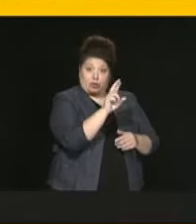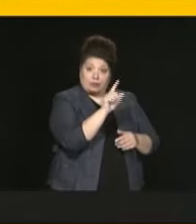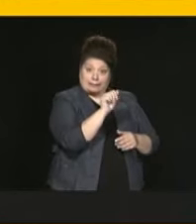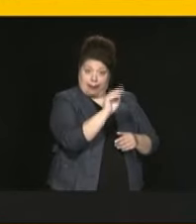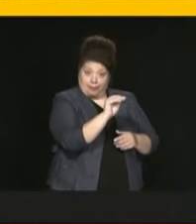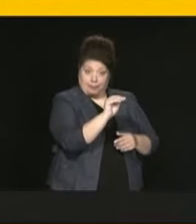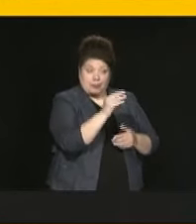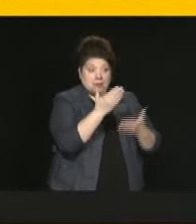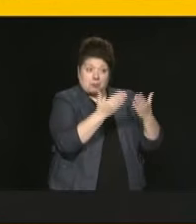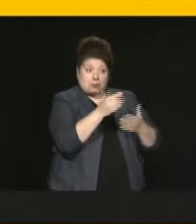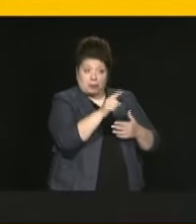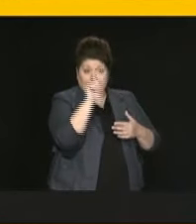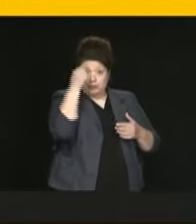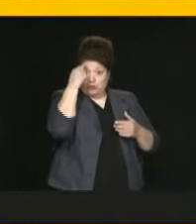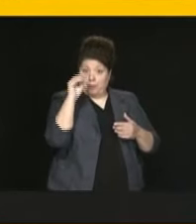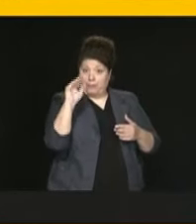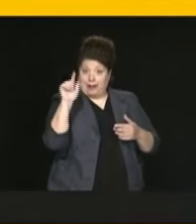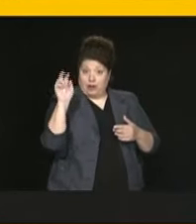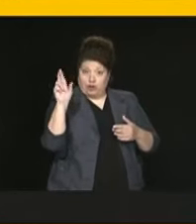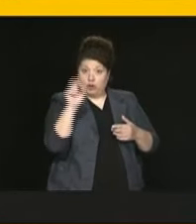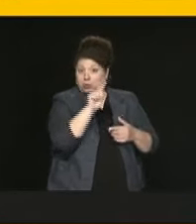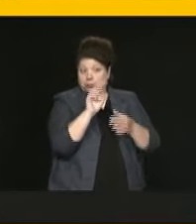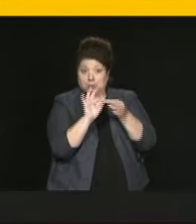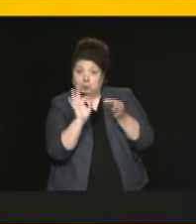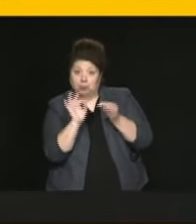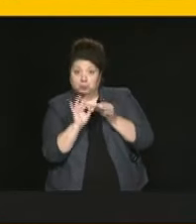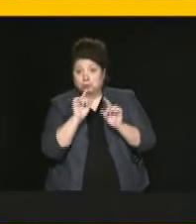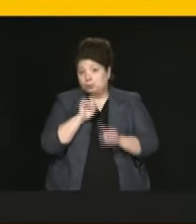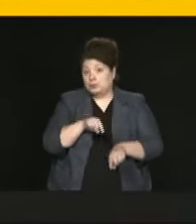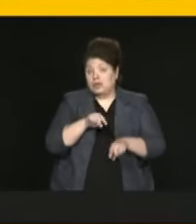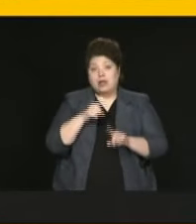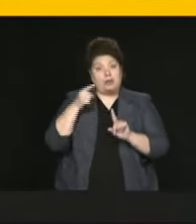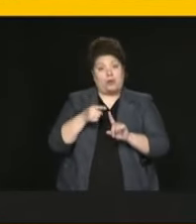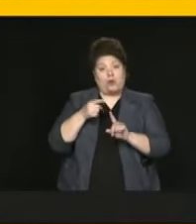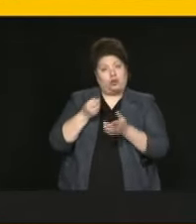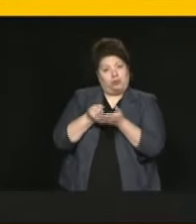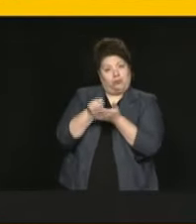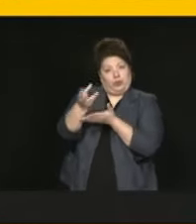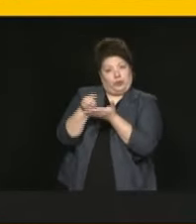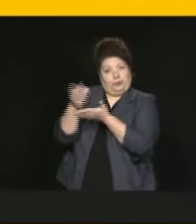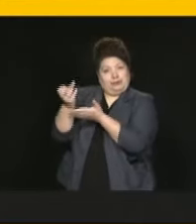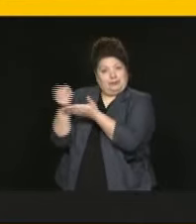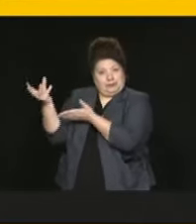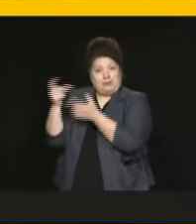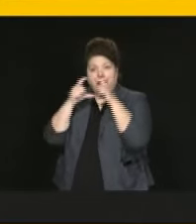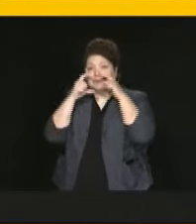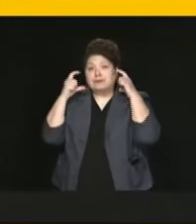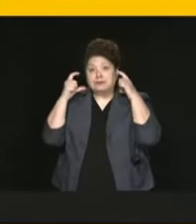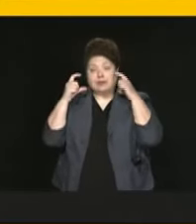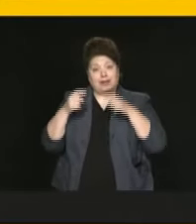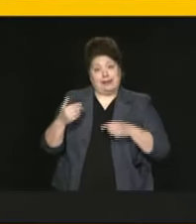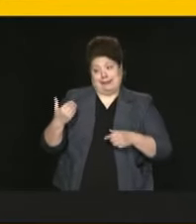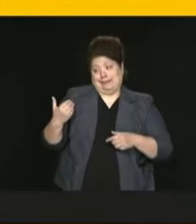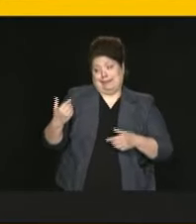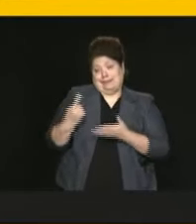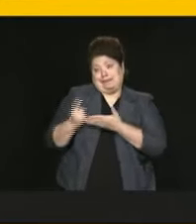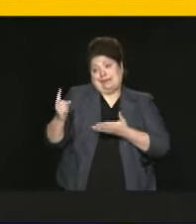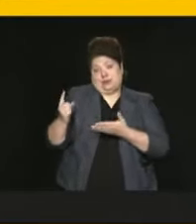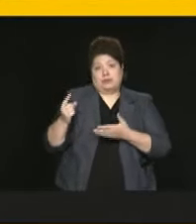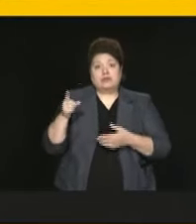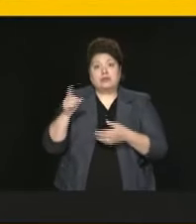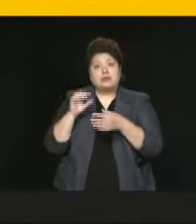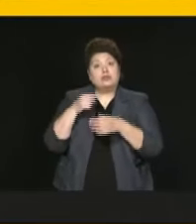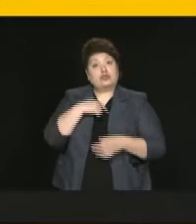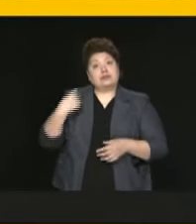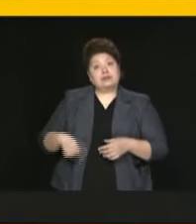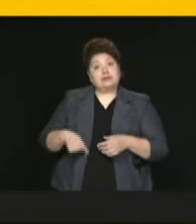in as it has to do with procurement. Earlier this week, the Chinese embassy said the 1 million N95 masks